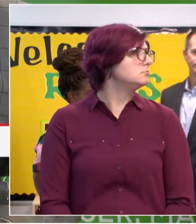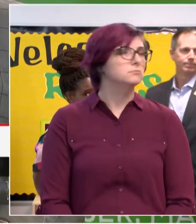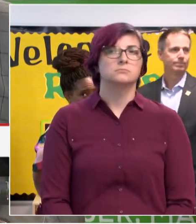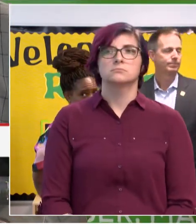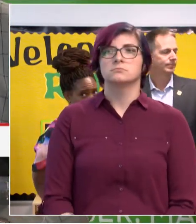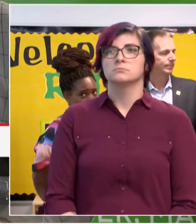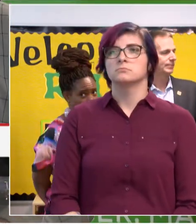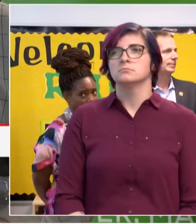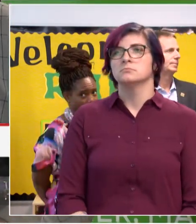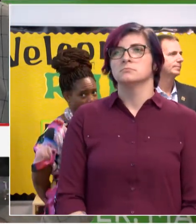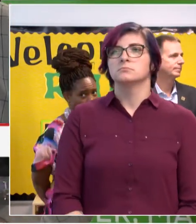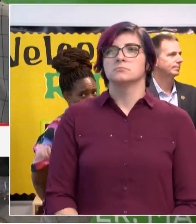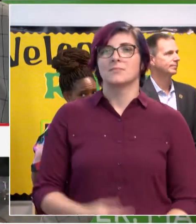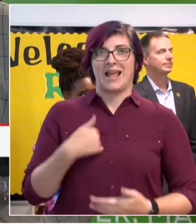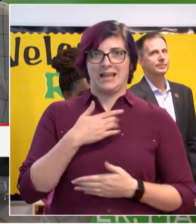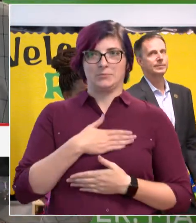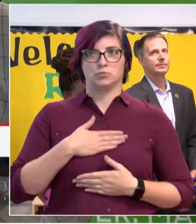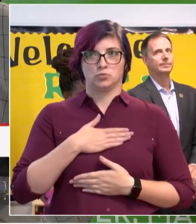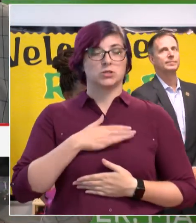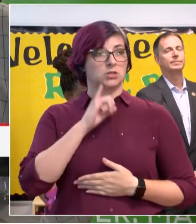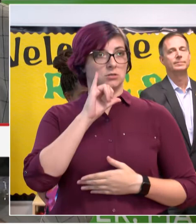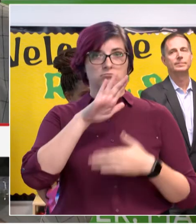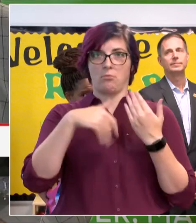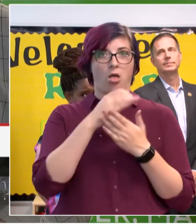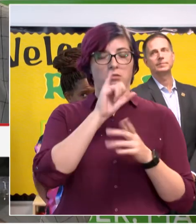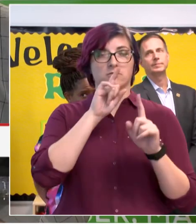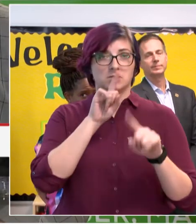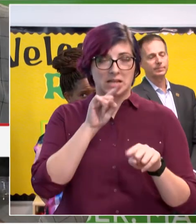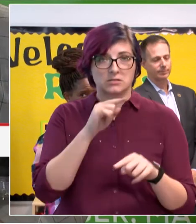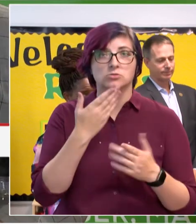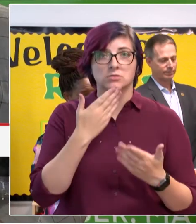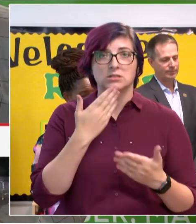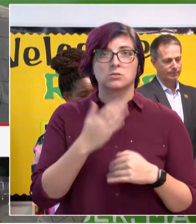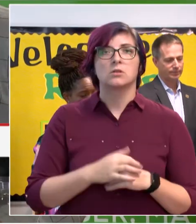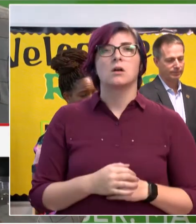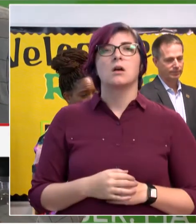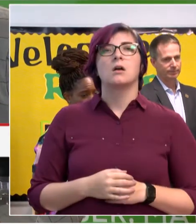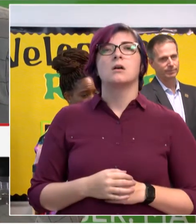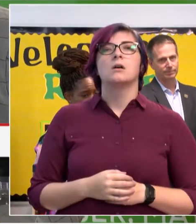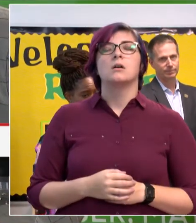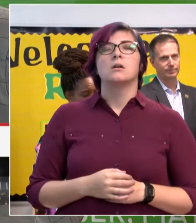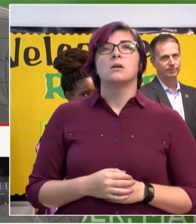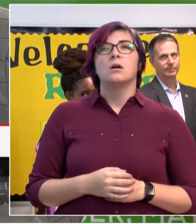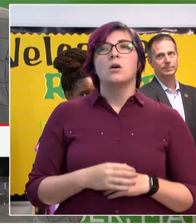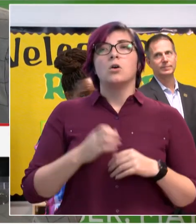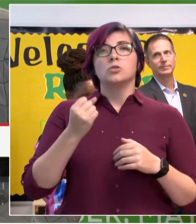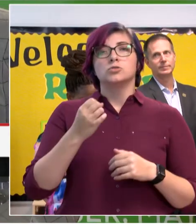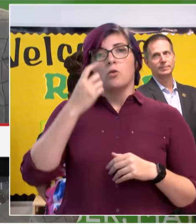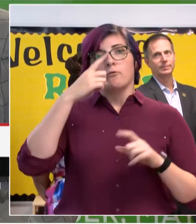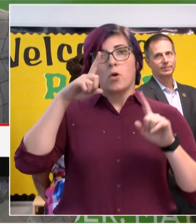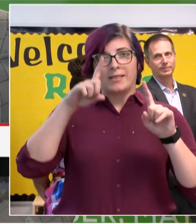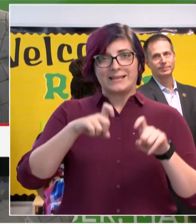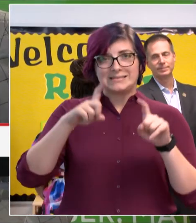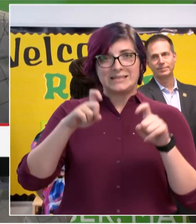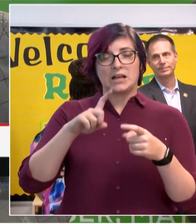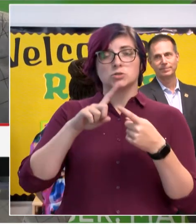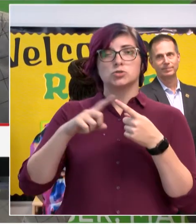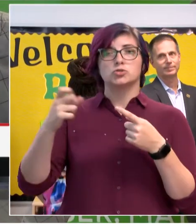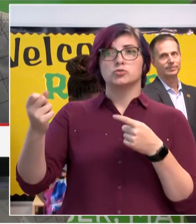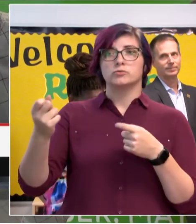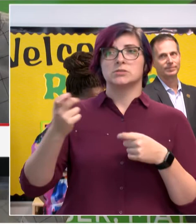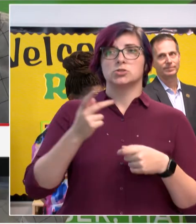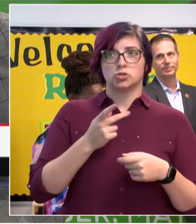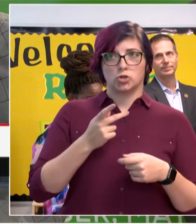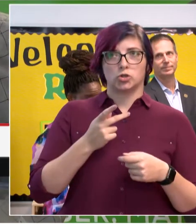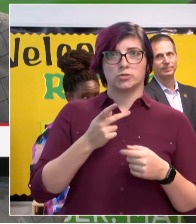Yes. I appreciate all those answers very much. On the test to return data